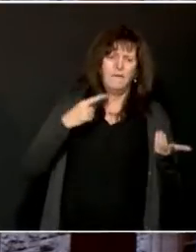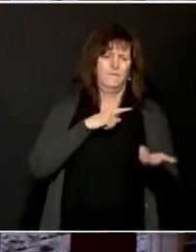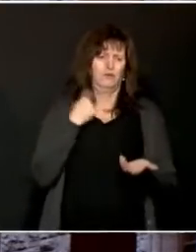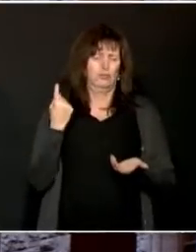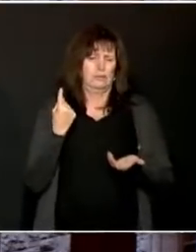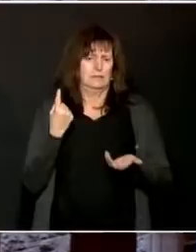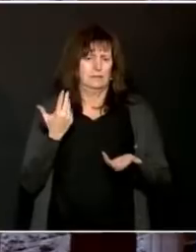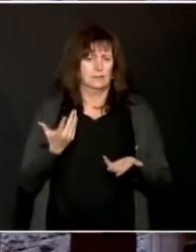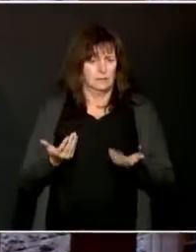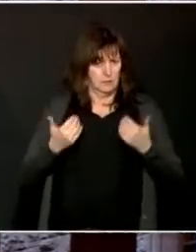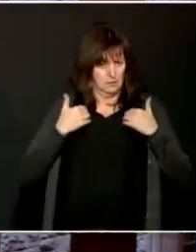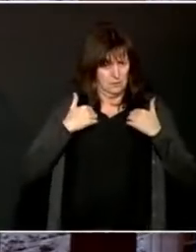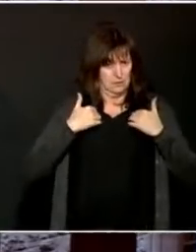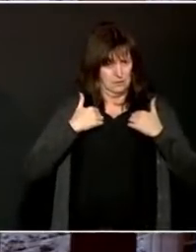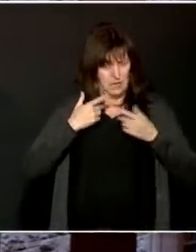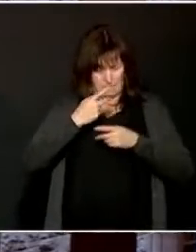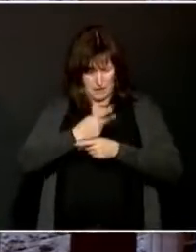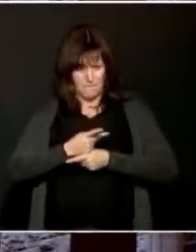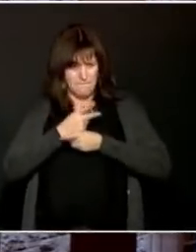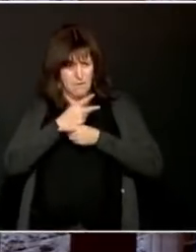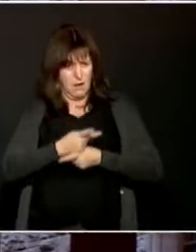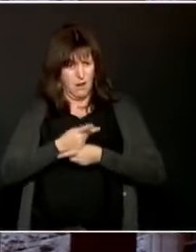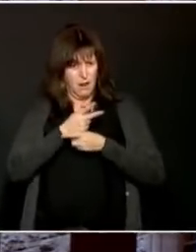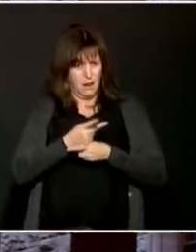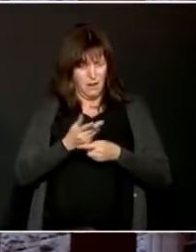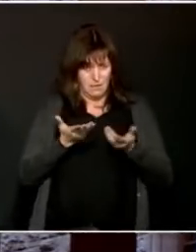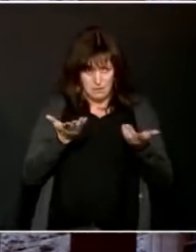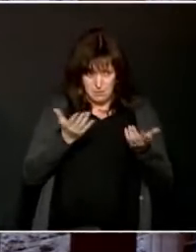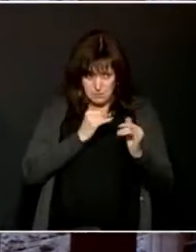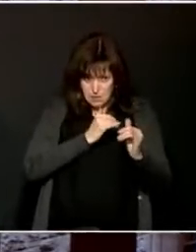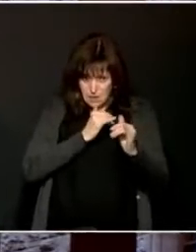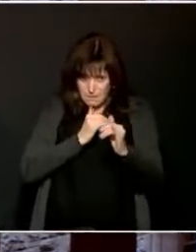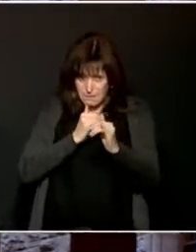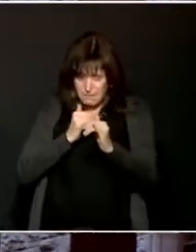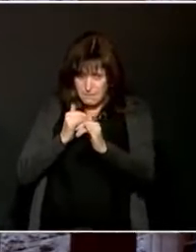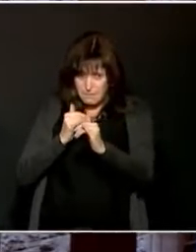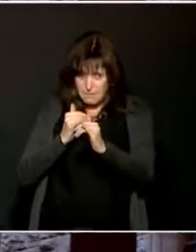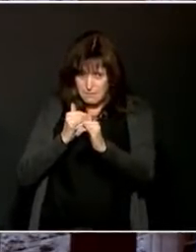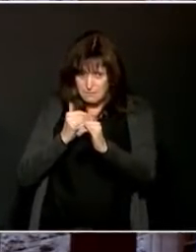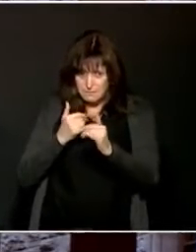weigh that out before you decide to partake in those. It's there if